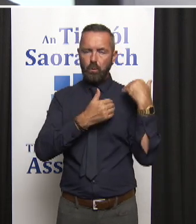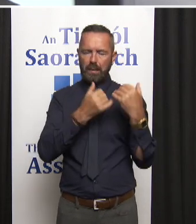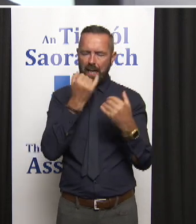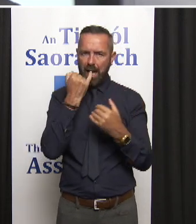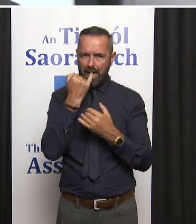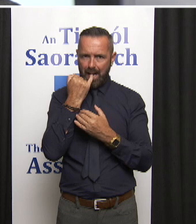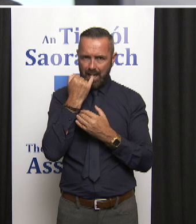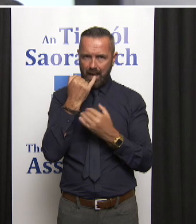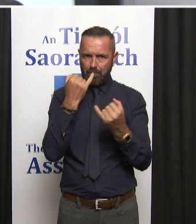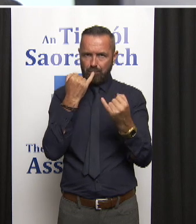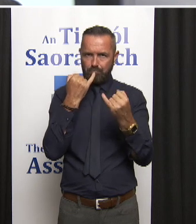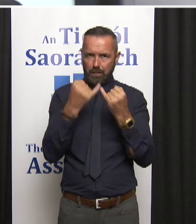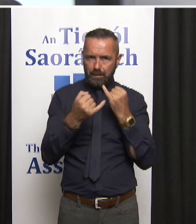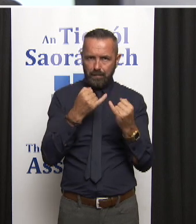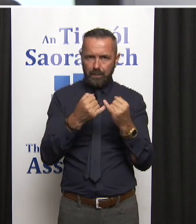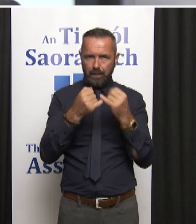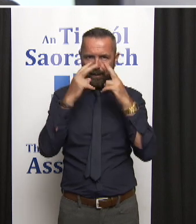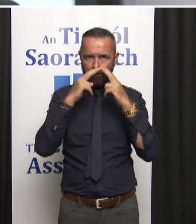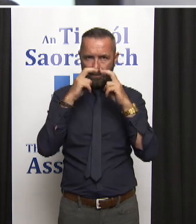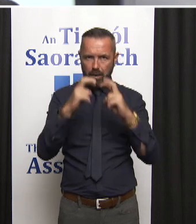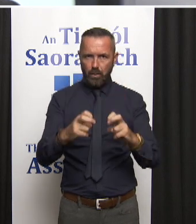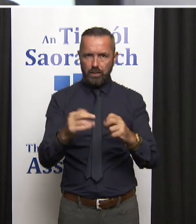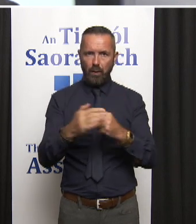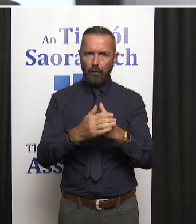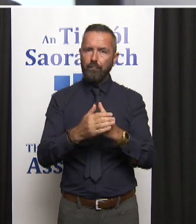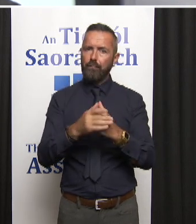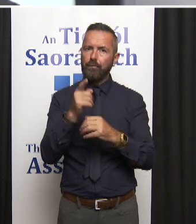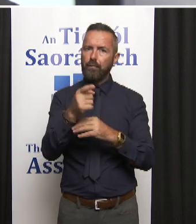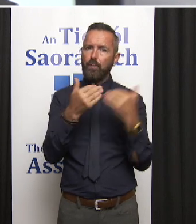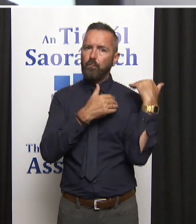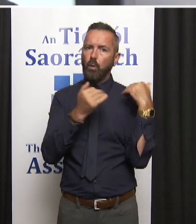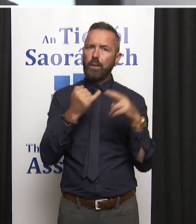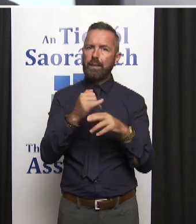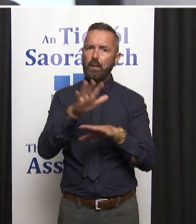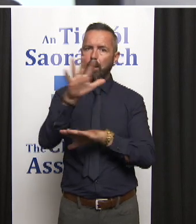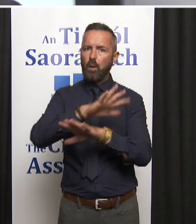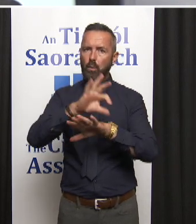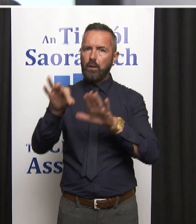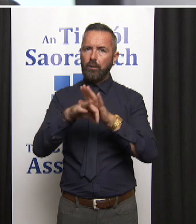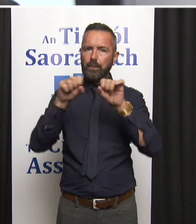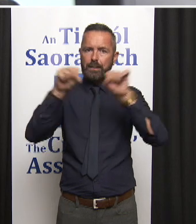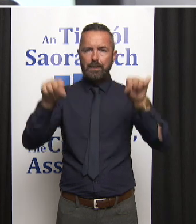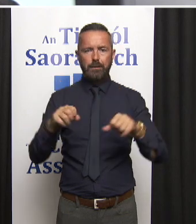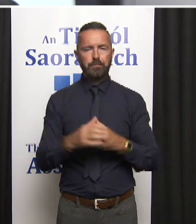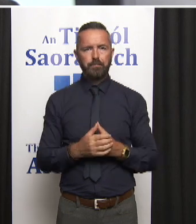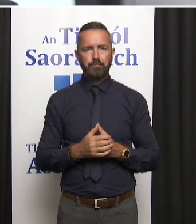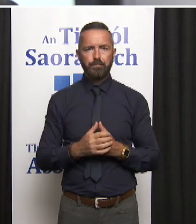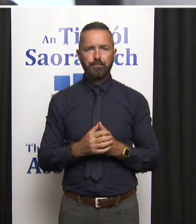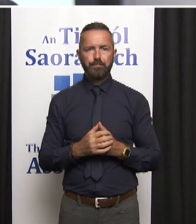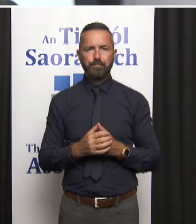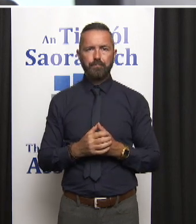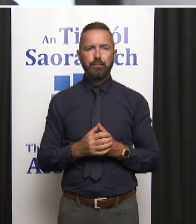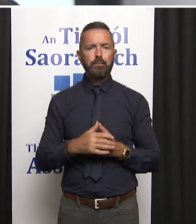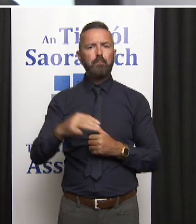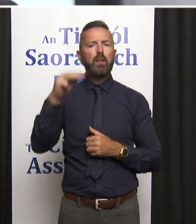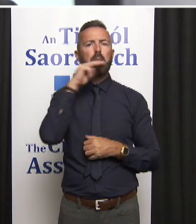re-evaluation and refocusing of the role of the senior public official in the local government system. And I think it's